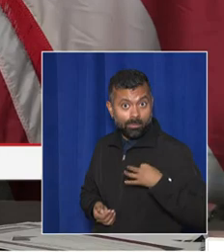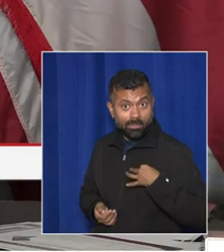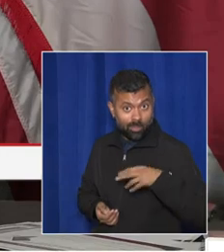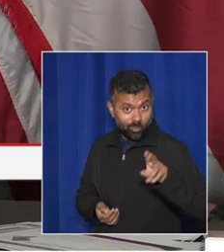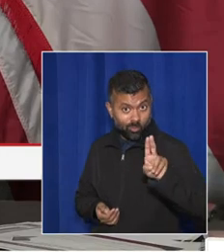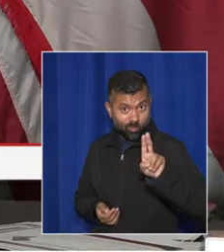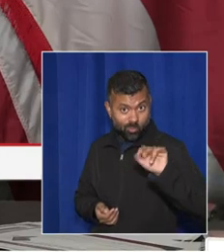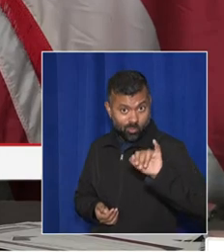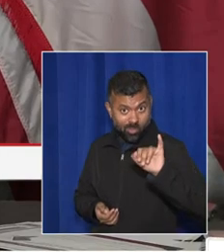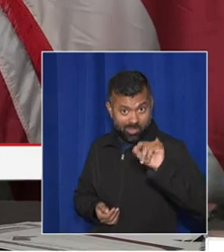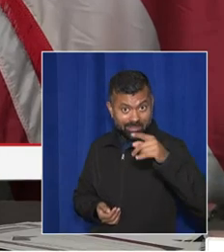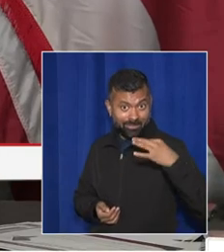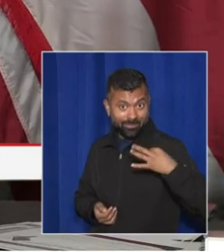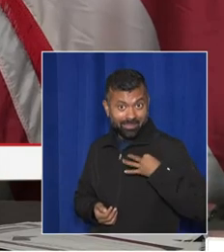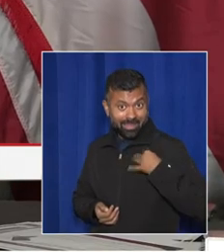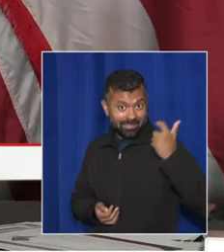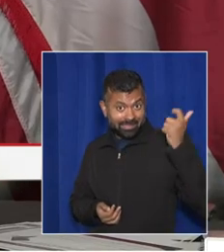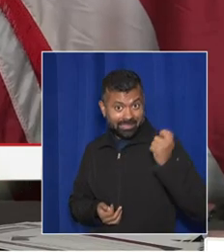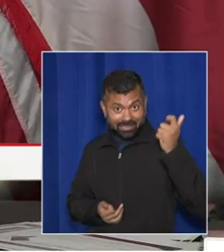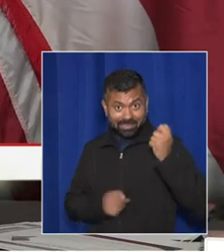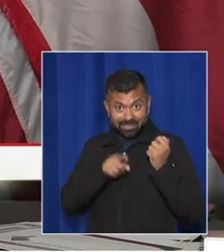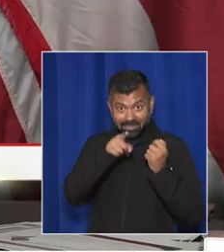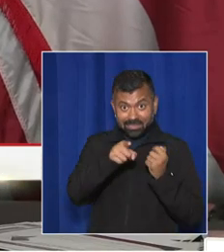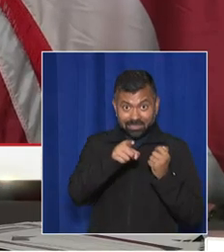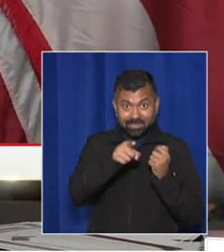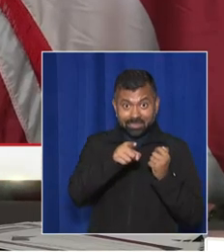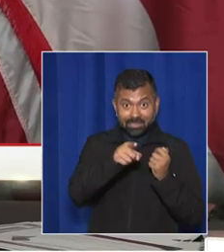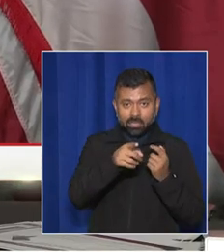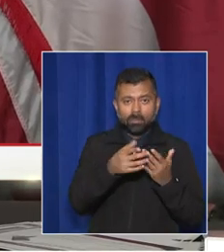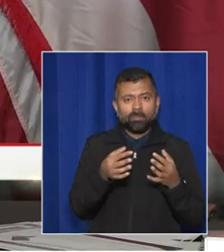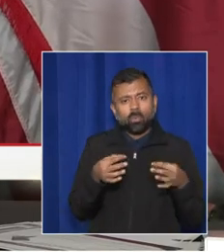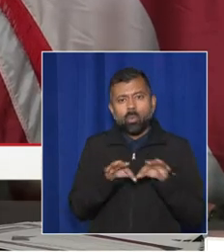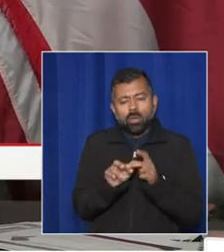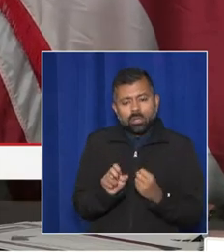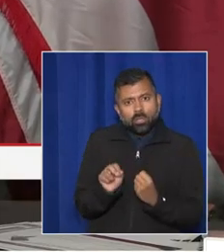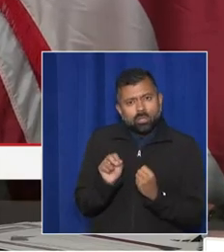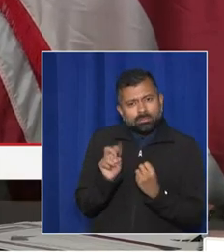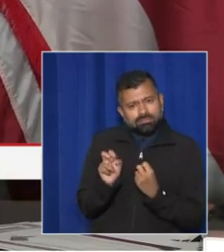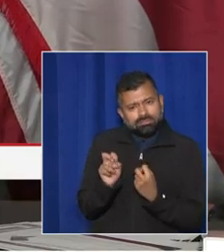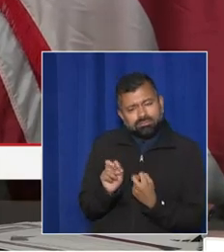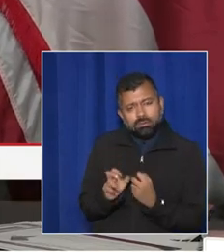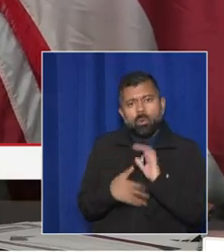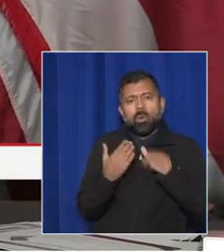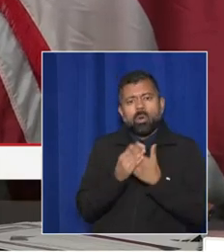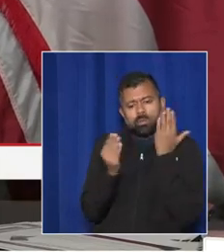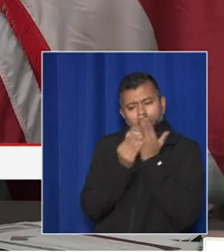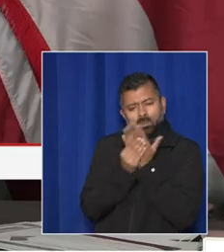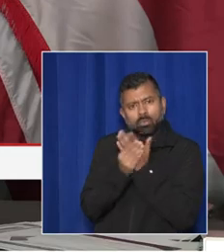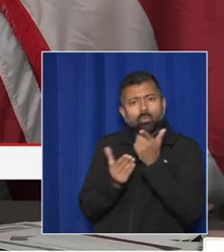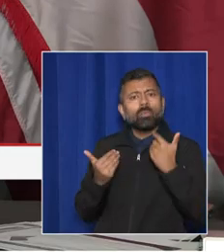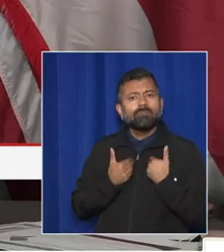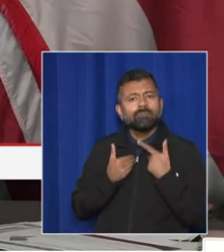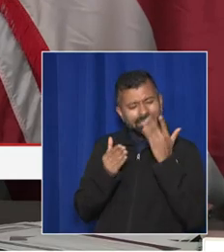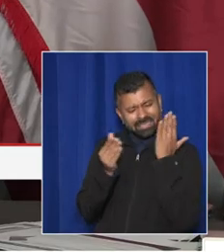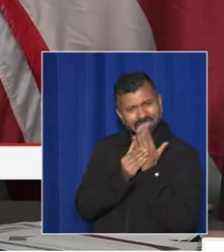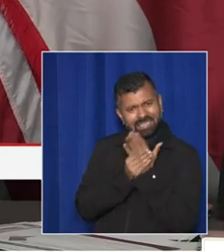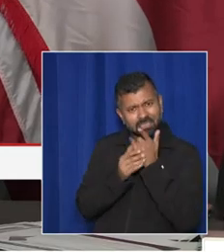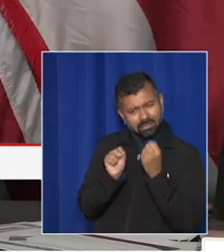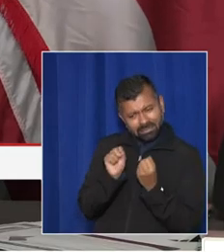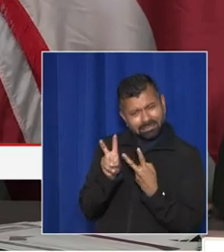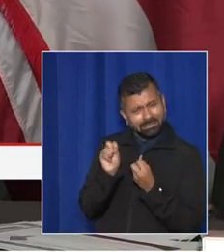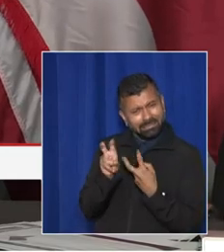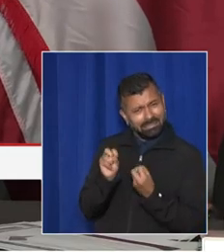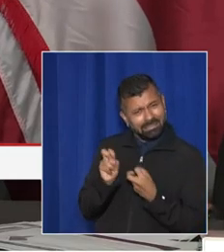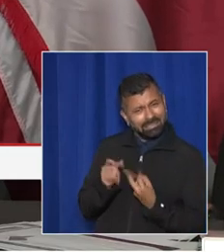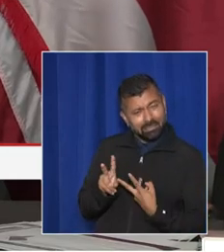to upload as many responsive documents as possible related to their specific circumstance, and then a